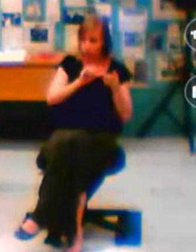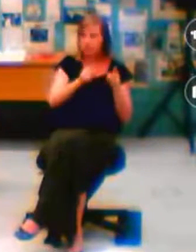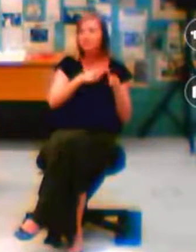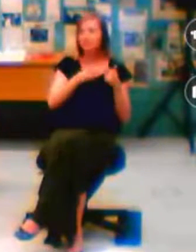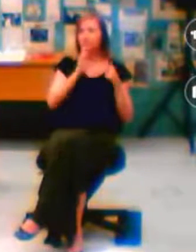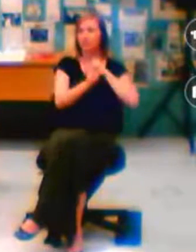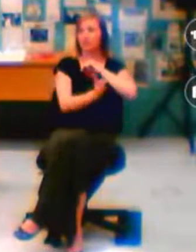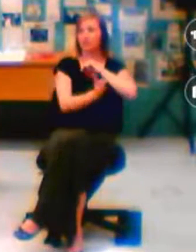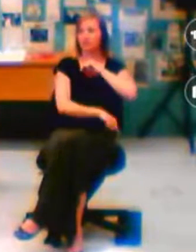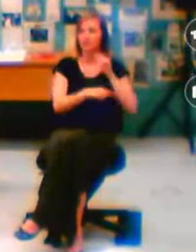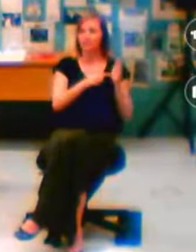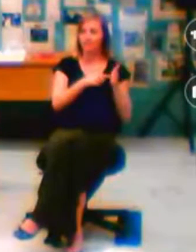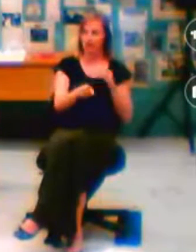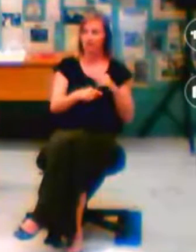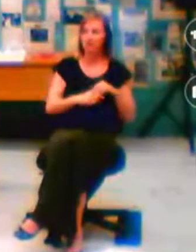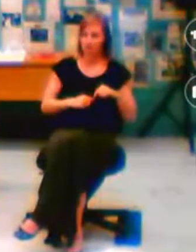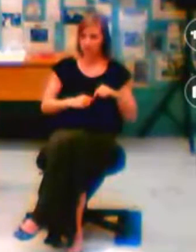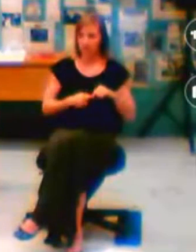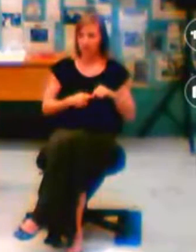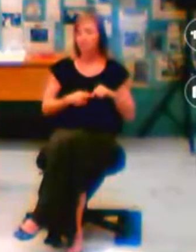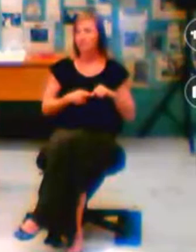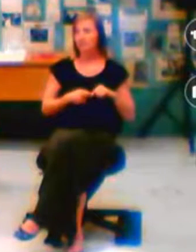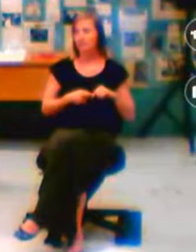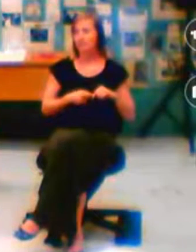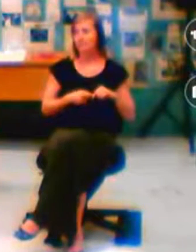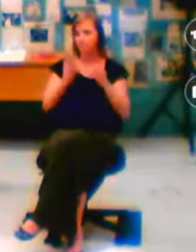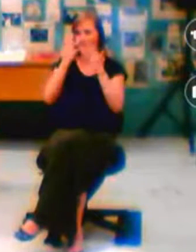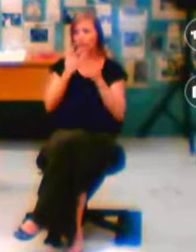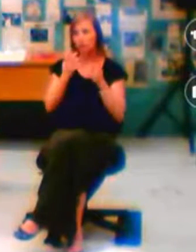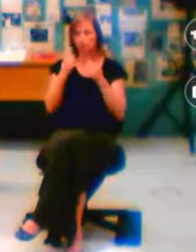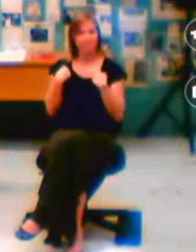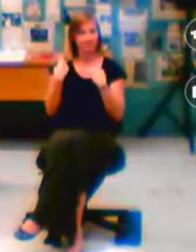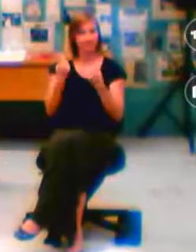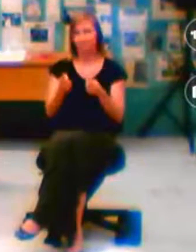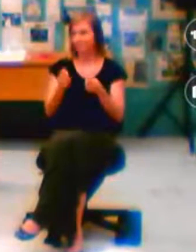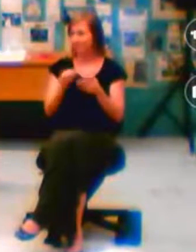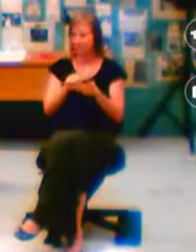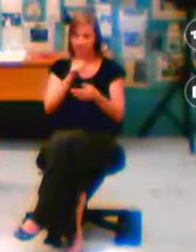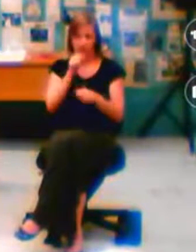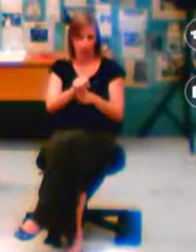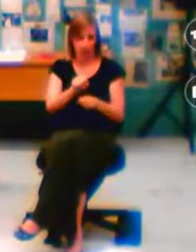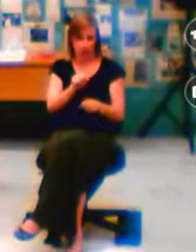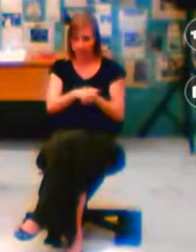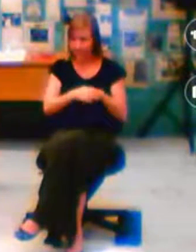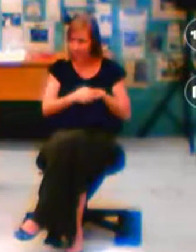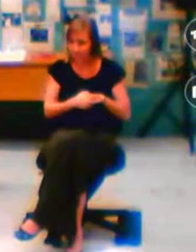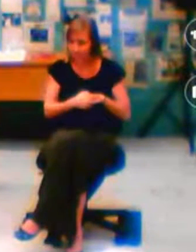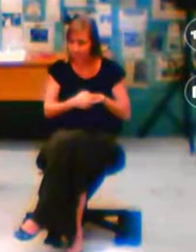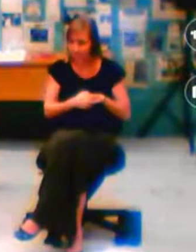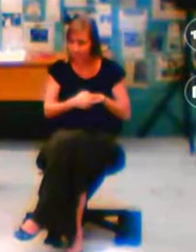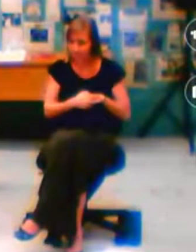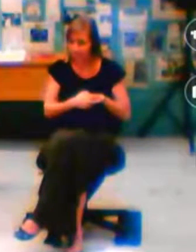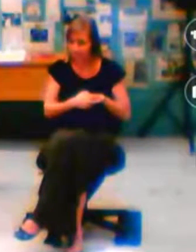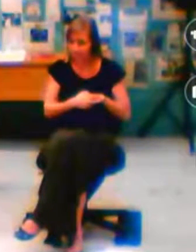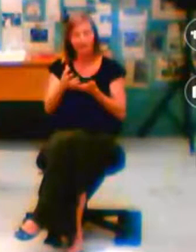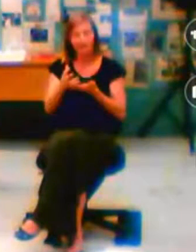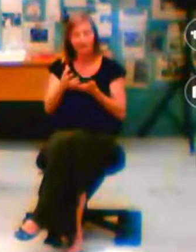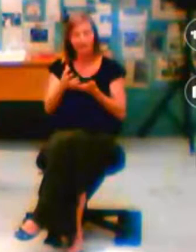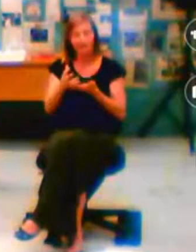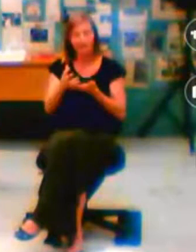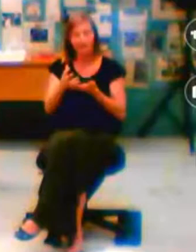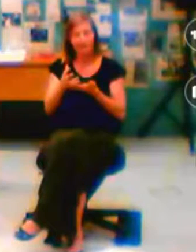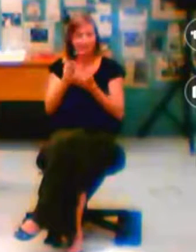to ensure that was by putting in the individual mandate, which then leaves people with a penalty they have to pay if they don't buy